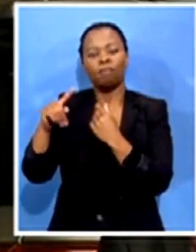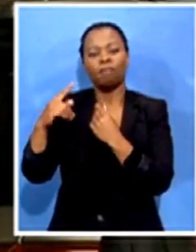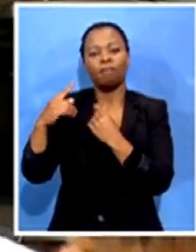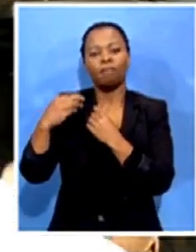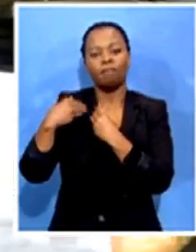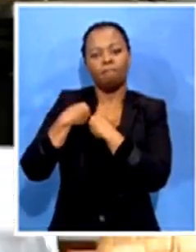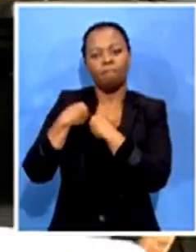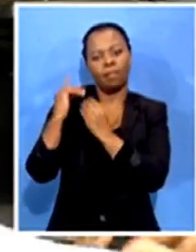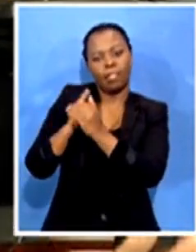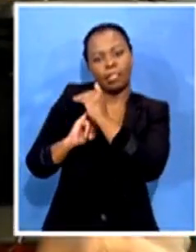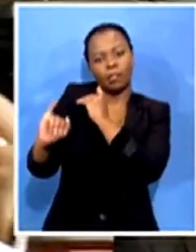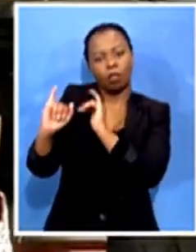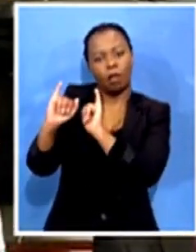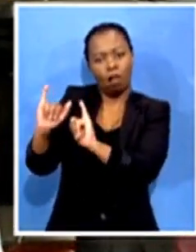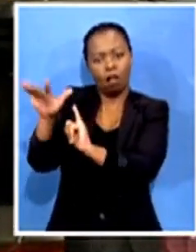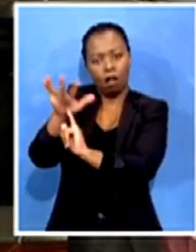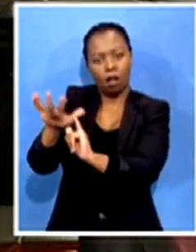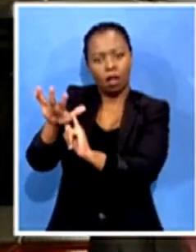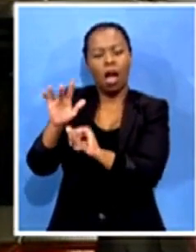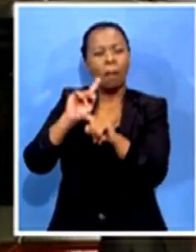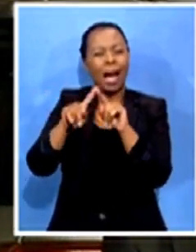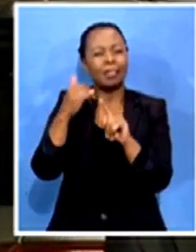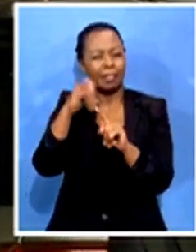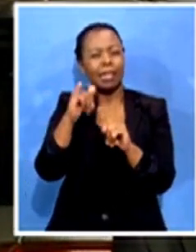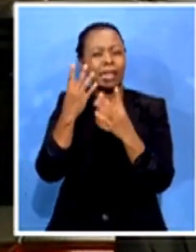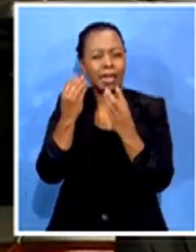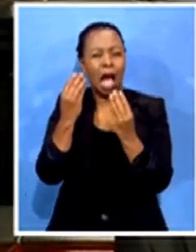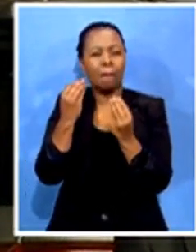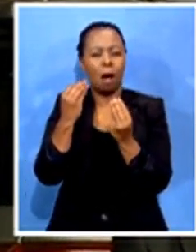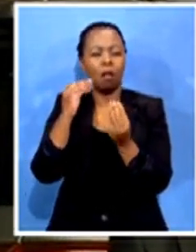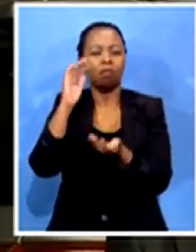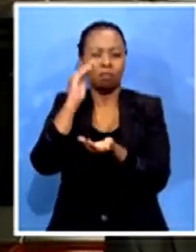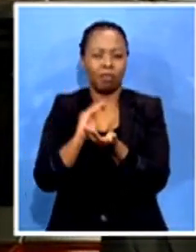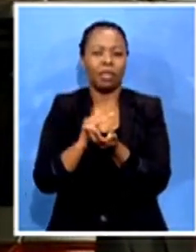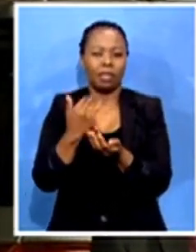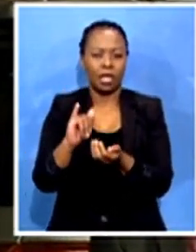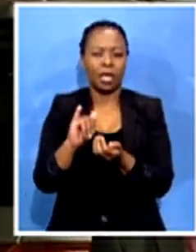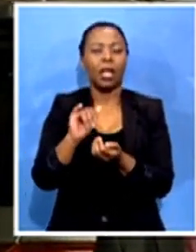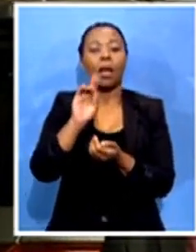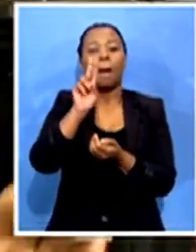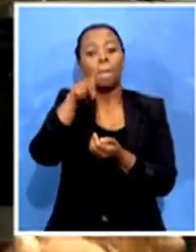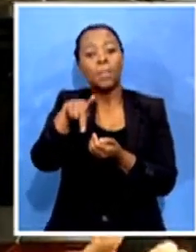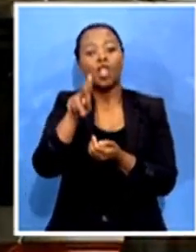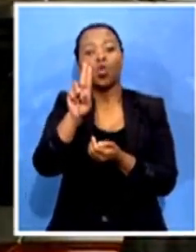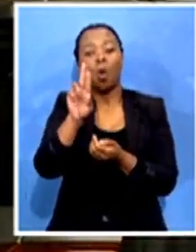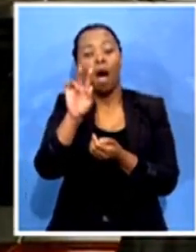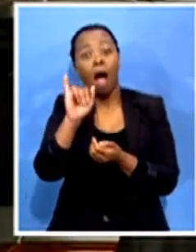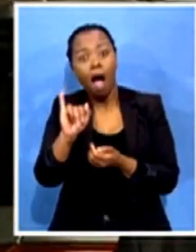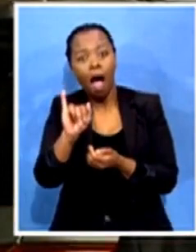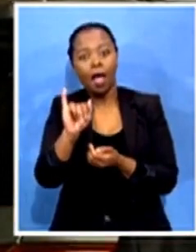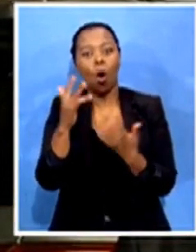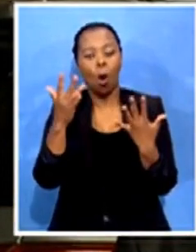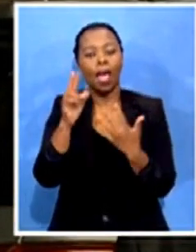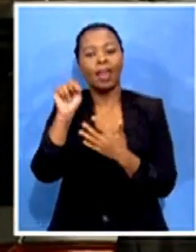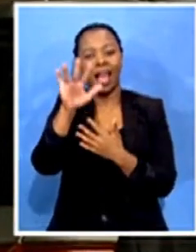MEC, I think the combined figure including PU, ICE at Nasrec earlier in the week was just over